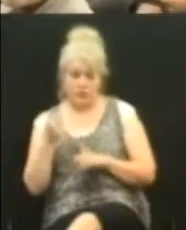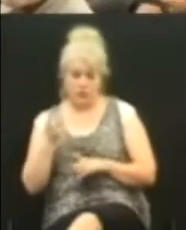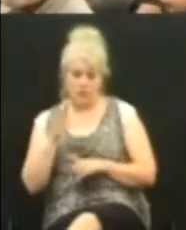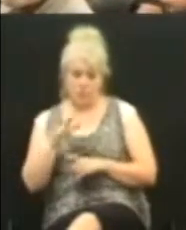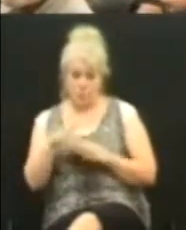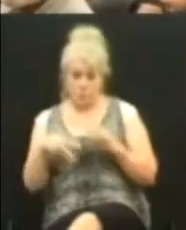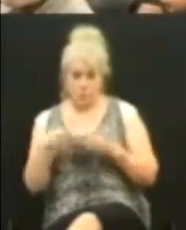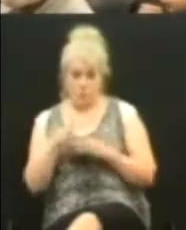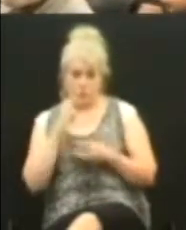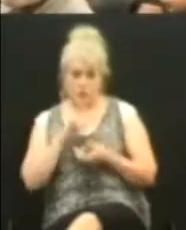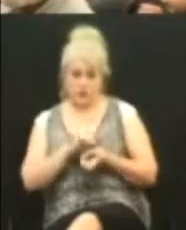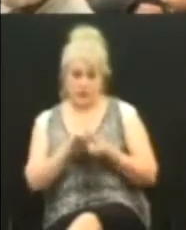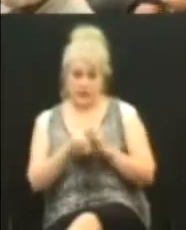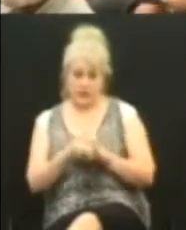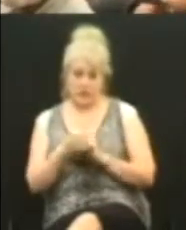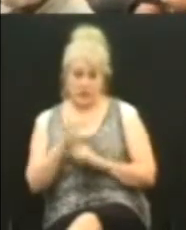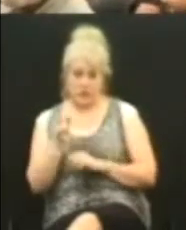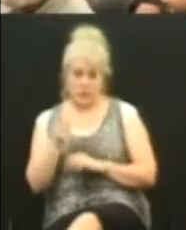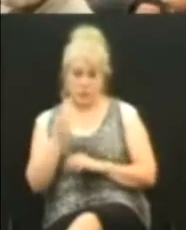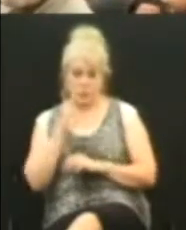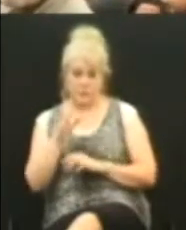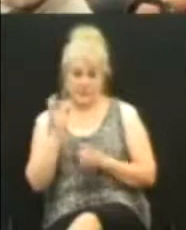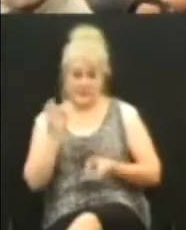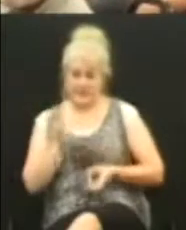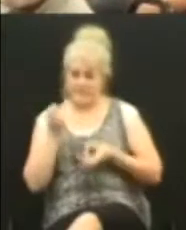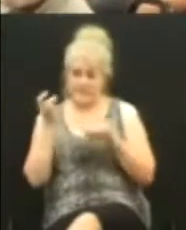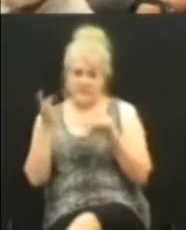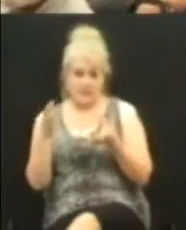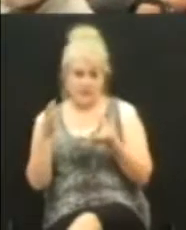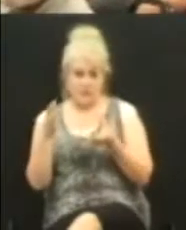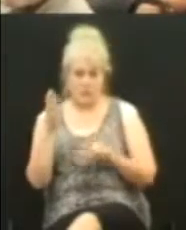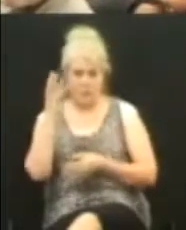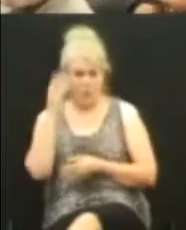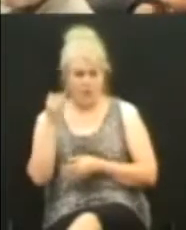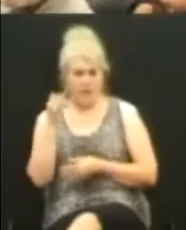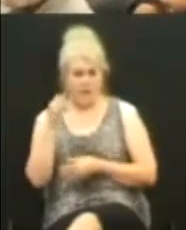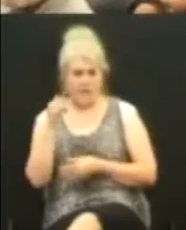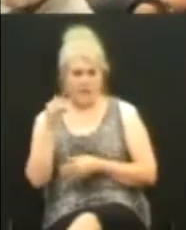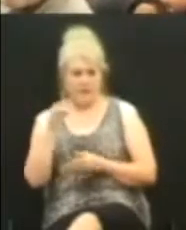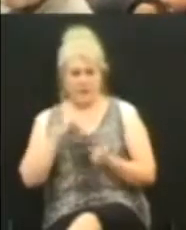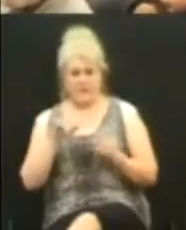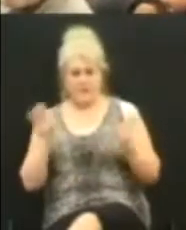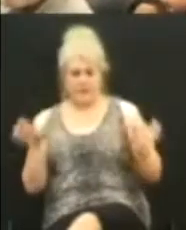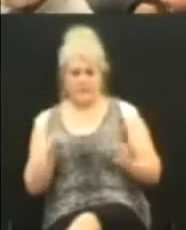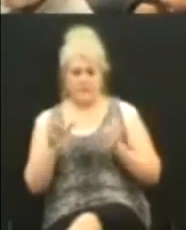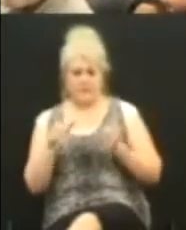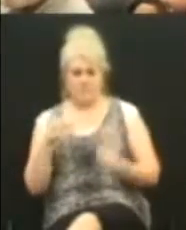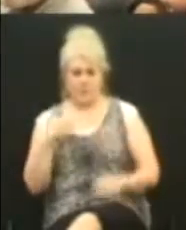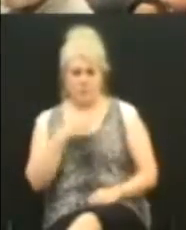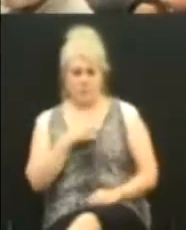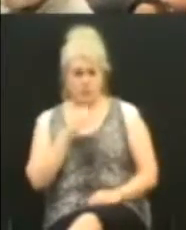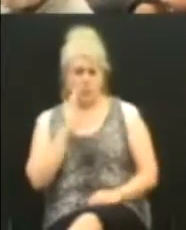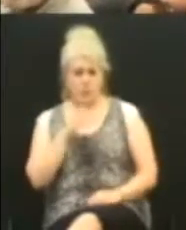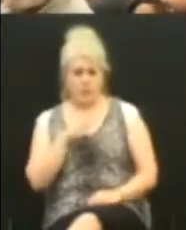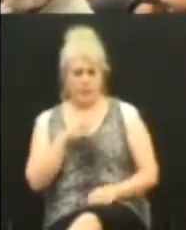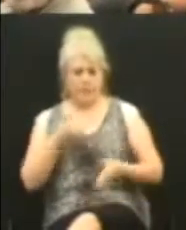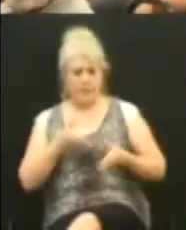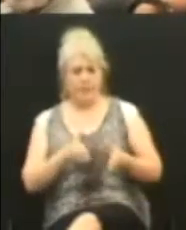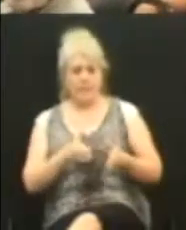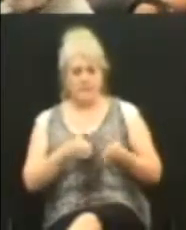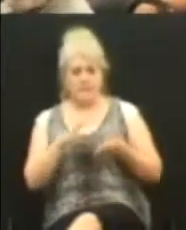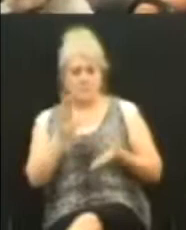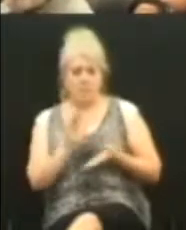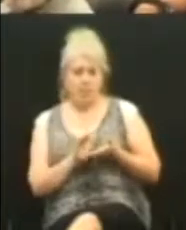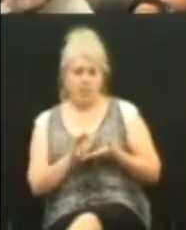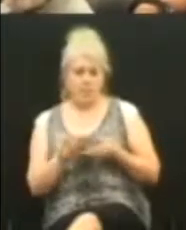change and you would be devastated. So why, as active members and important members to this community, would you even allow small amounts of such deadly poison to be added into our